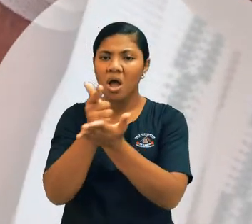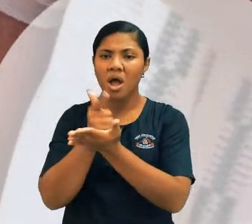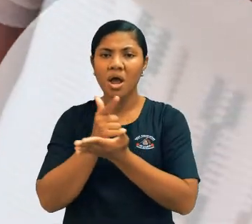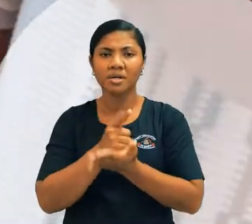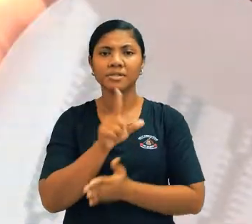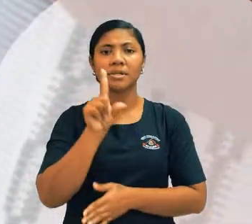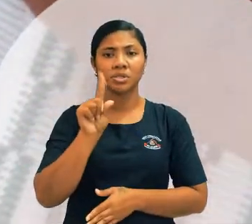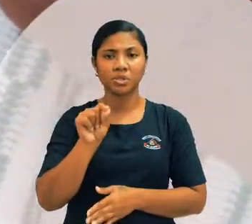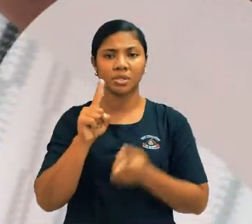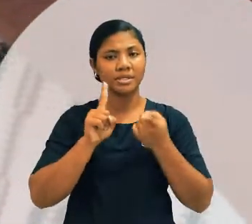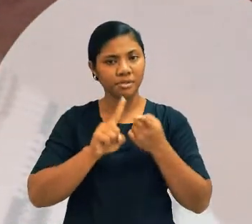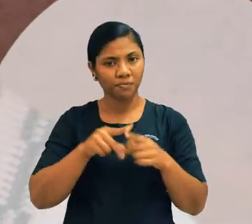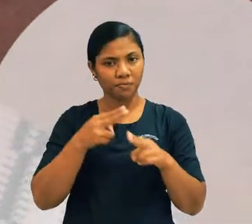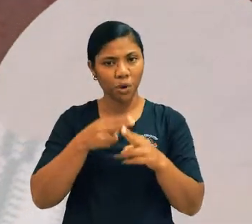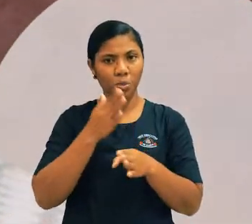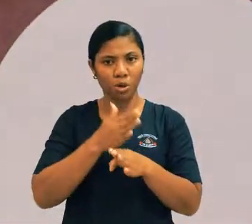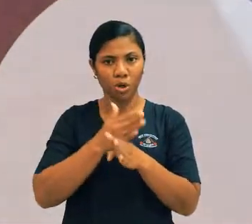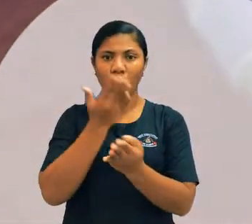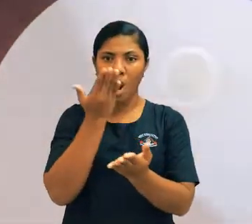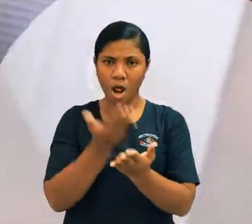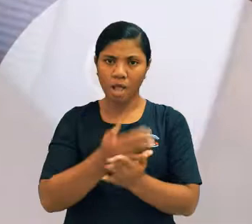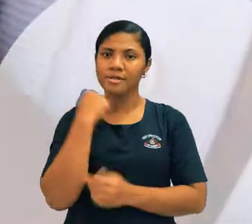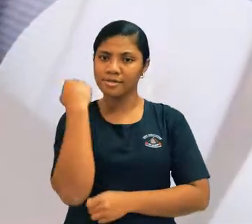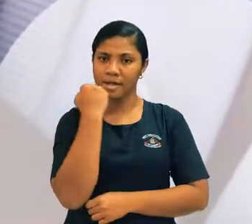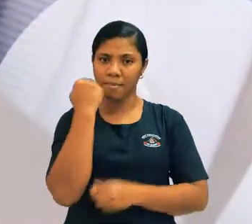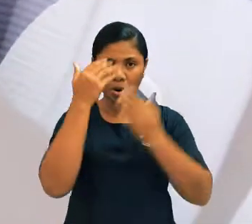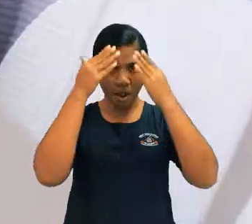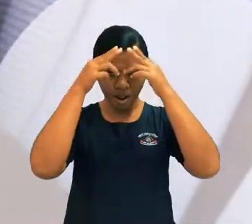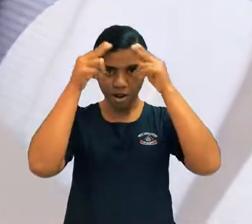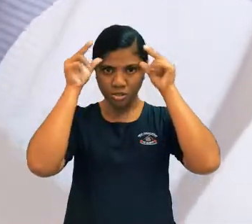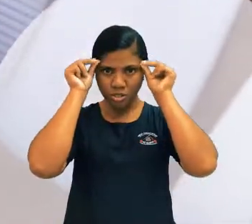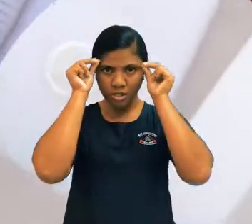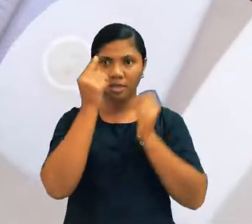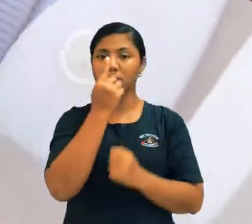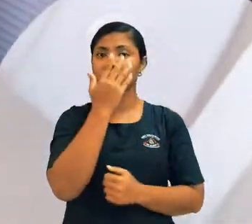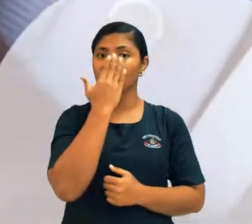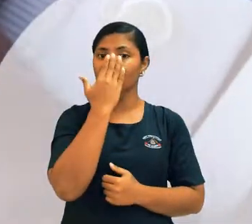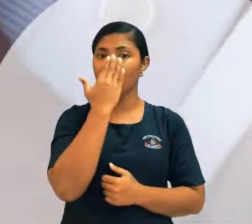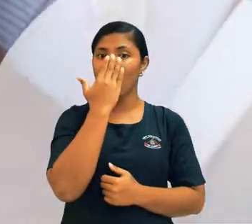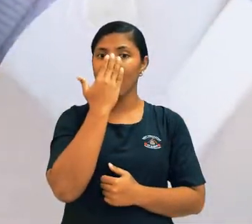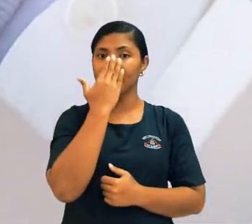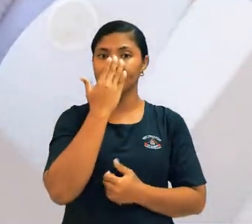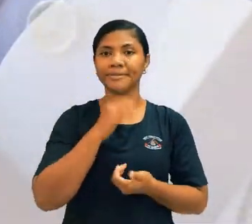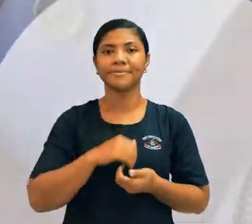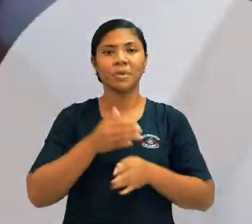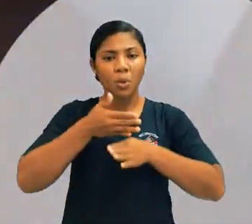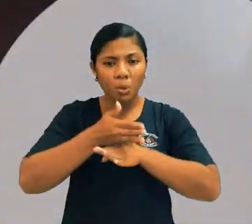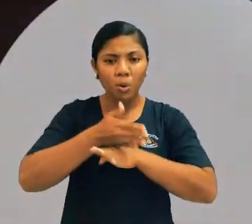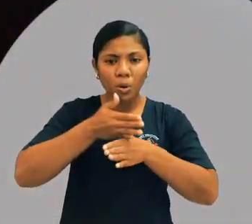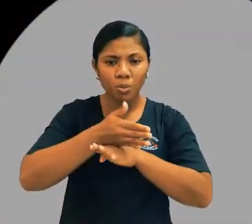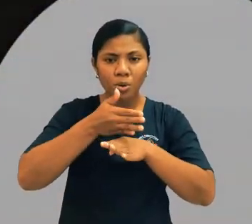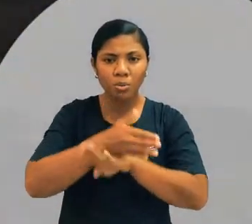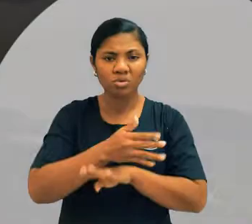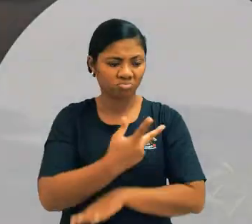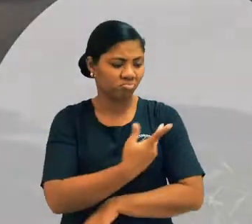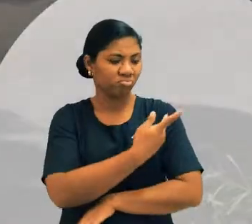lot to work on. Samoa nurses who were in the front line of the response to the measles epidemic, including working with other